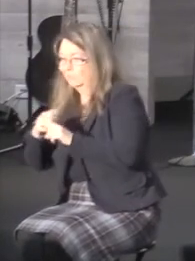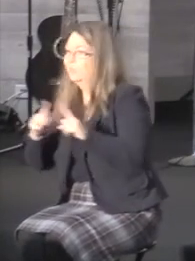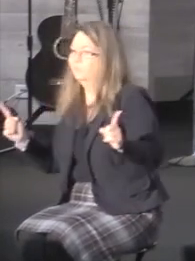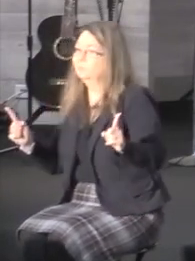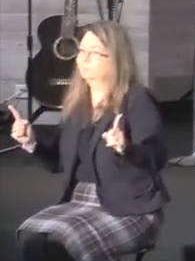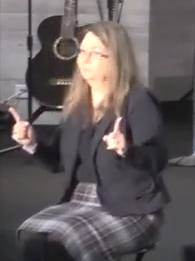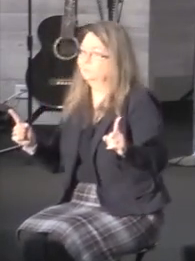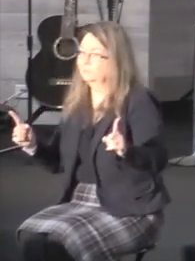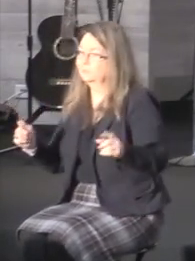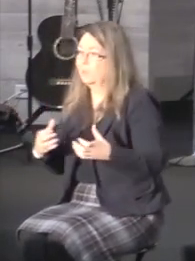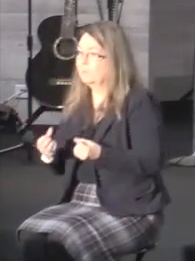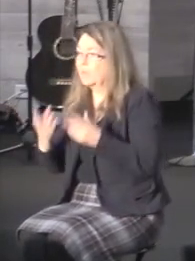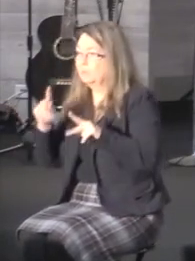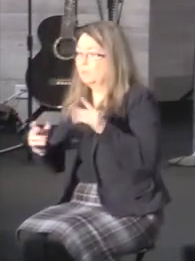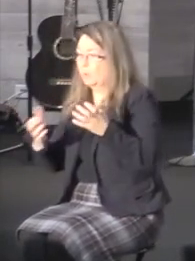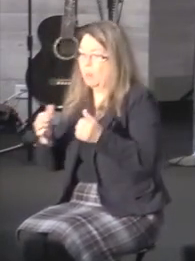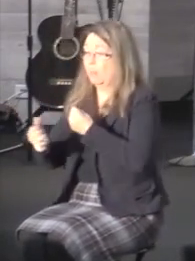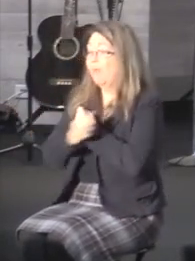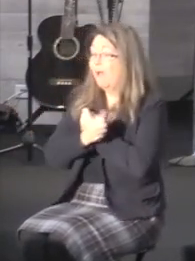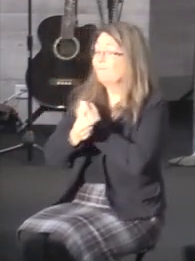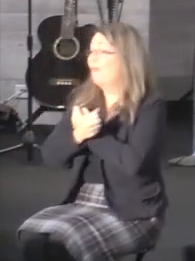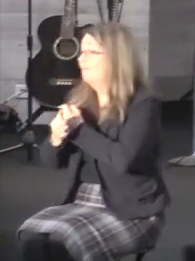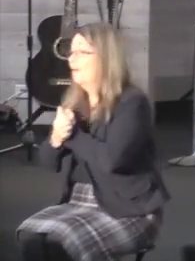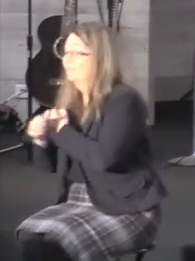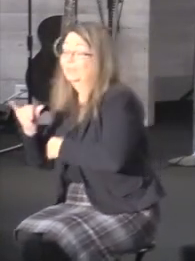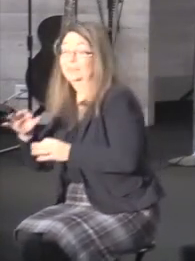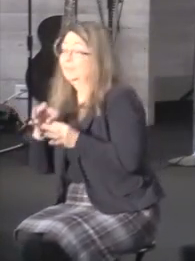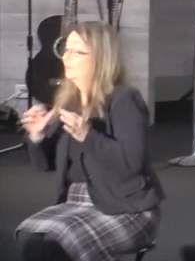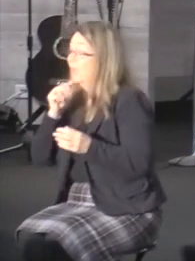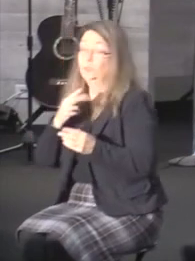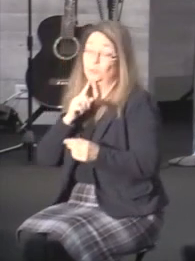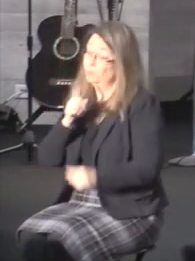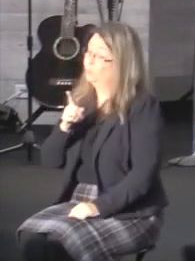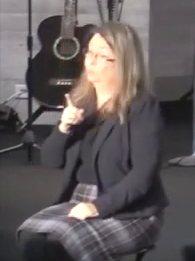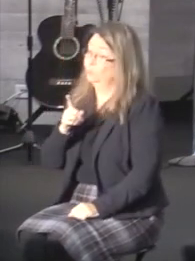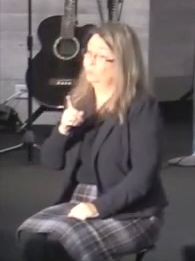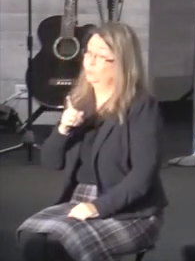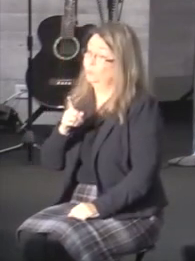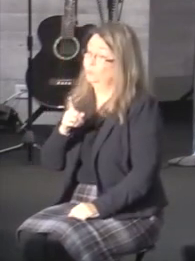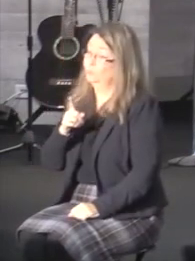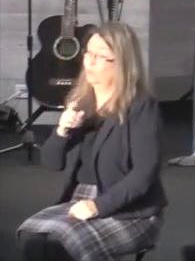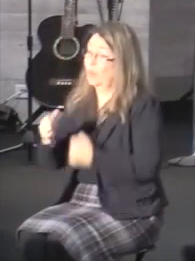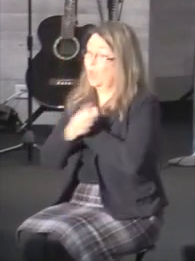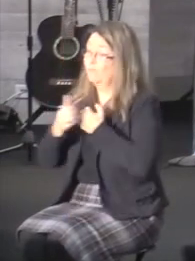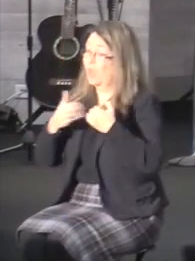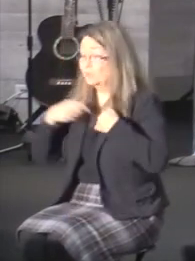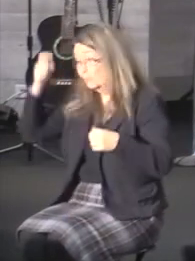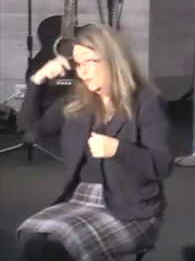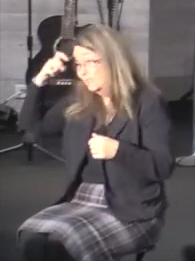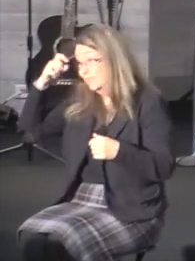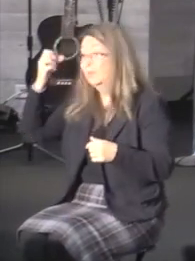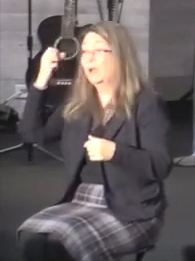world that just wants to put love as love and a label on everything, when that's just simply not true. Love has discernment. Love